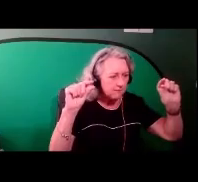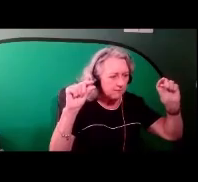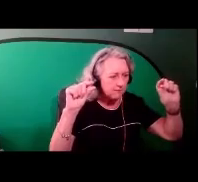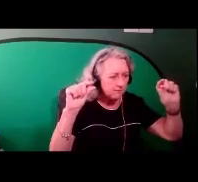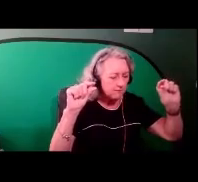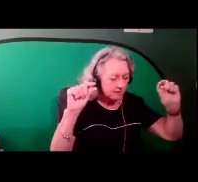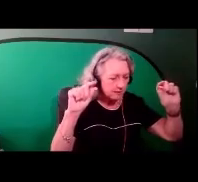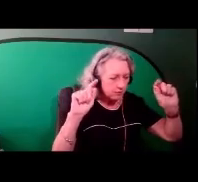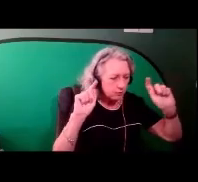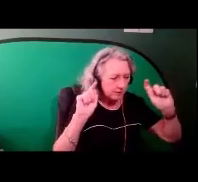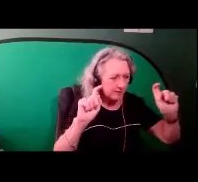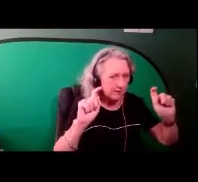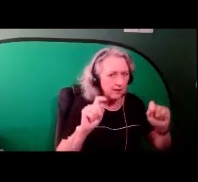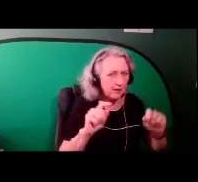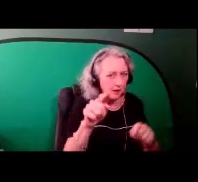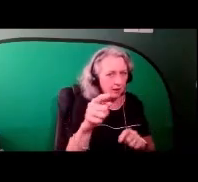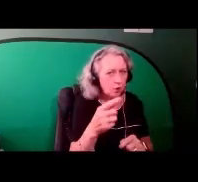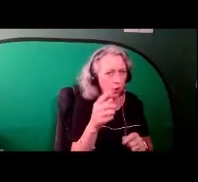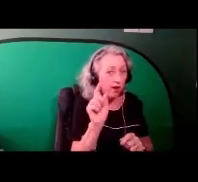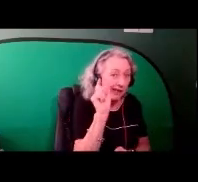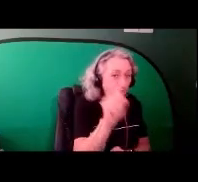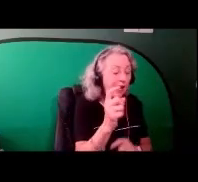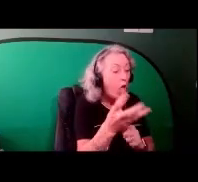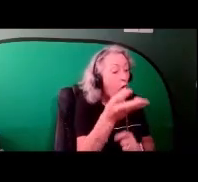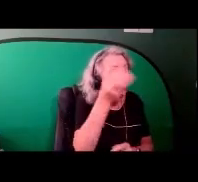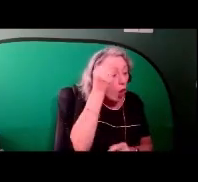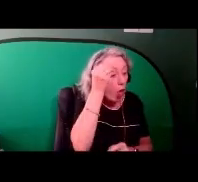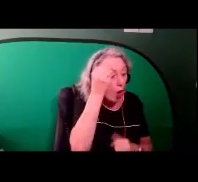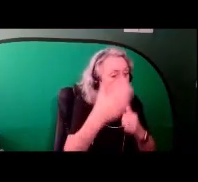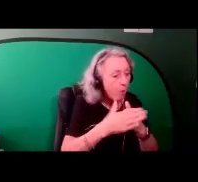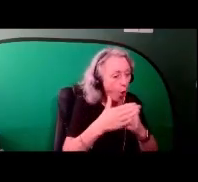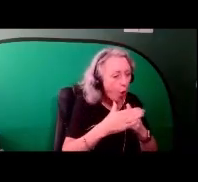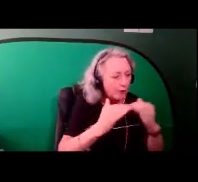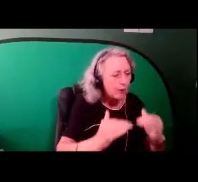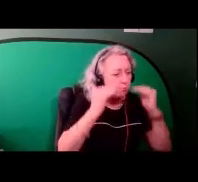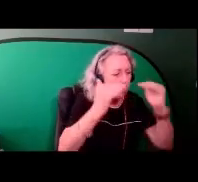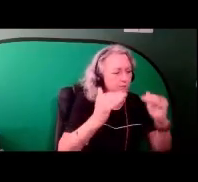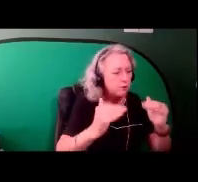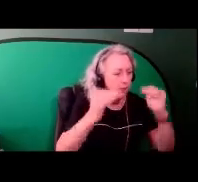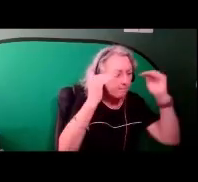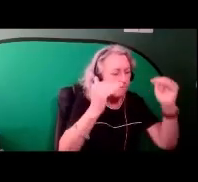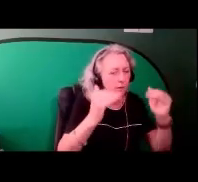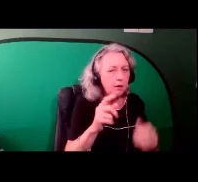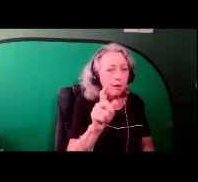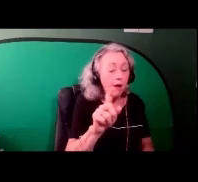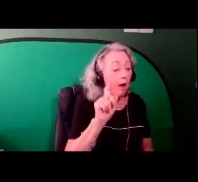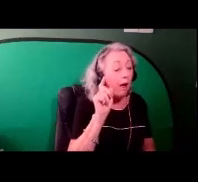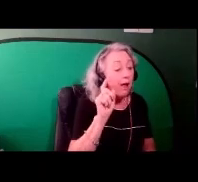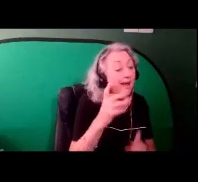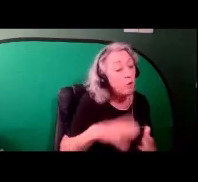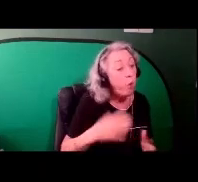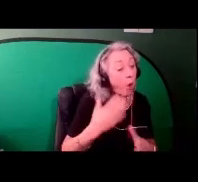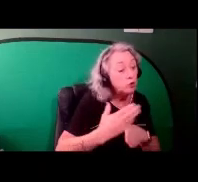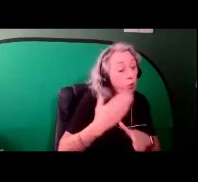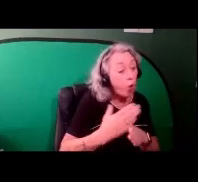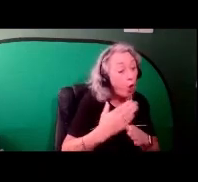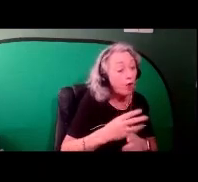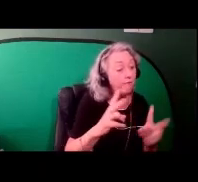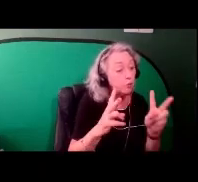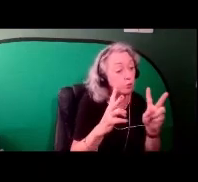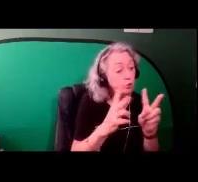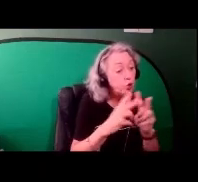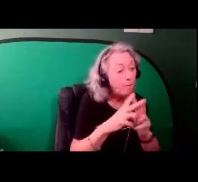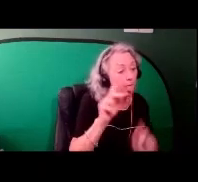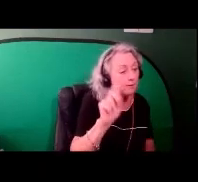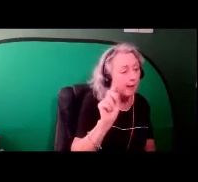in VoiceOver. Learn more. And now the rectangular box has moved up to learn more. Double tap to activate the selected item. And so on. You should be